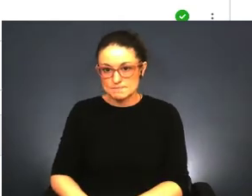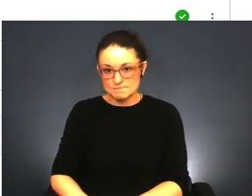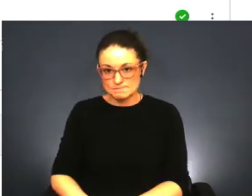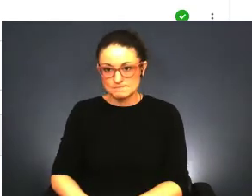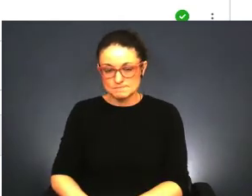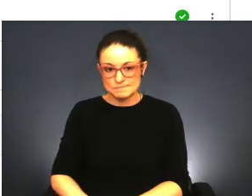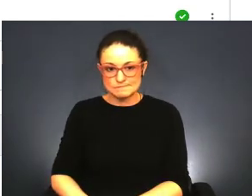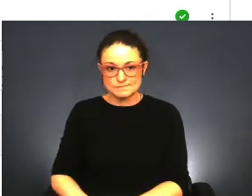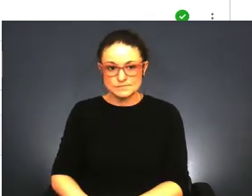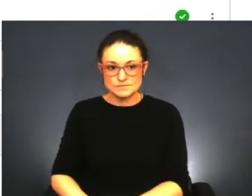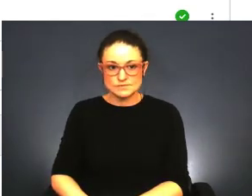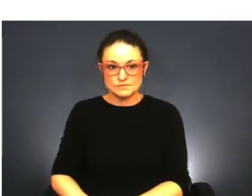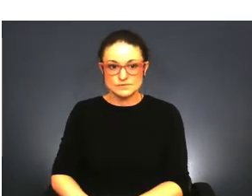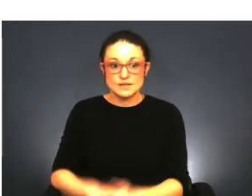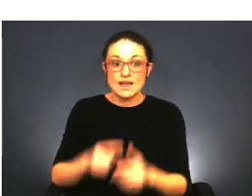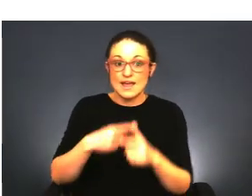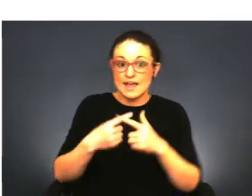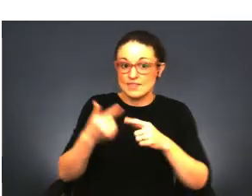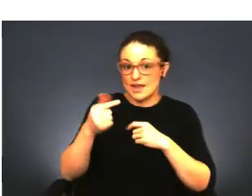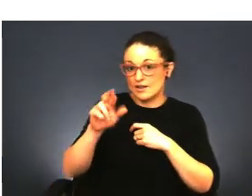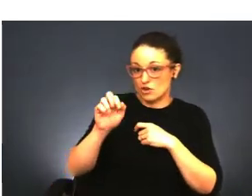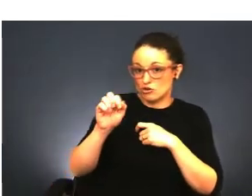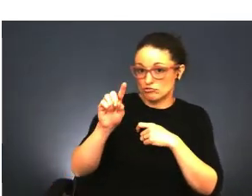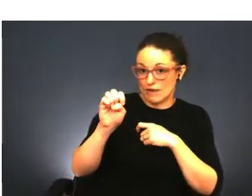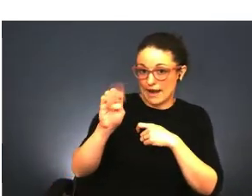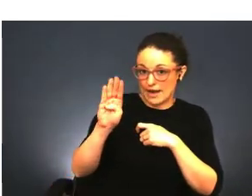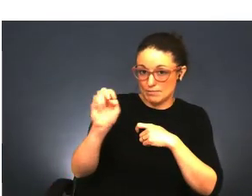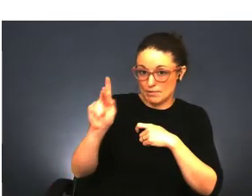If we go to the grade book,